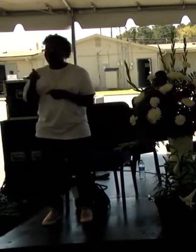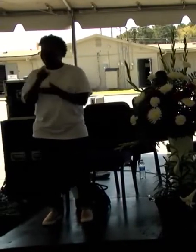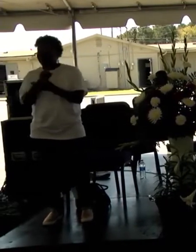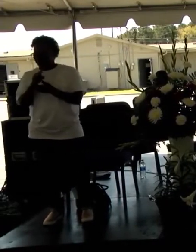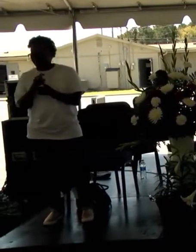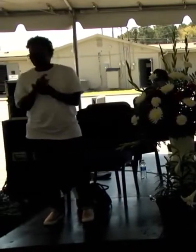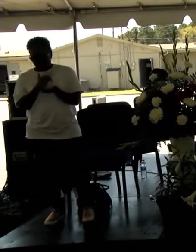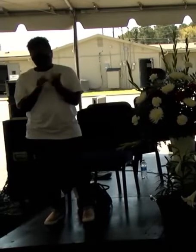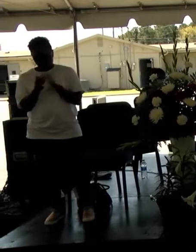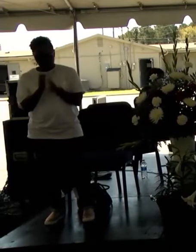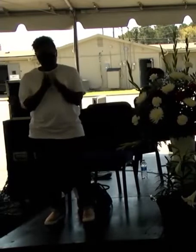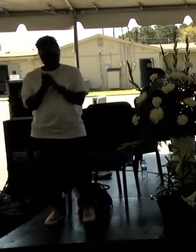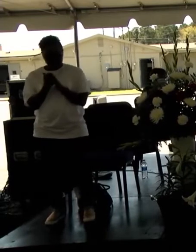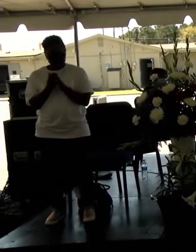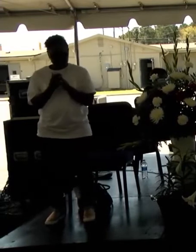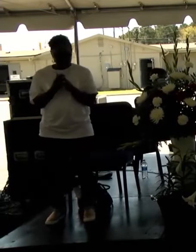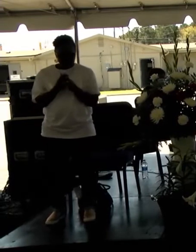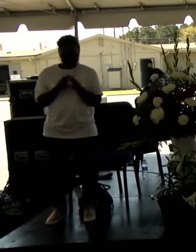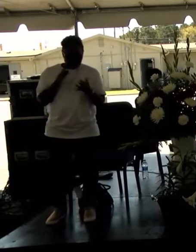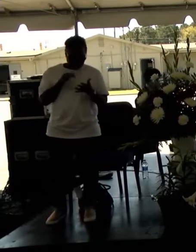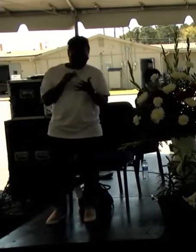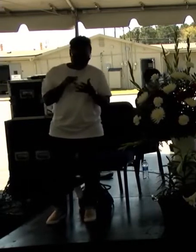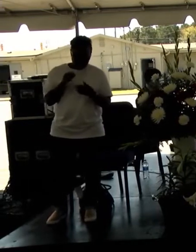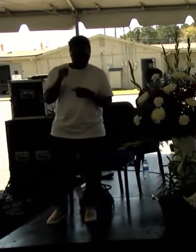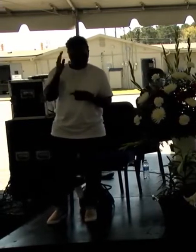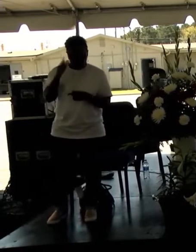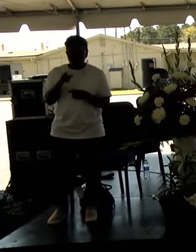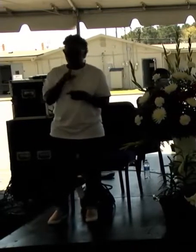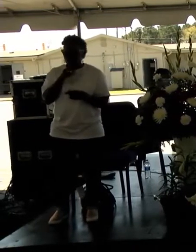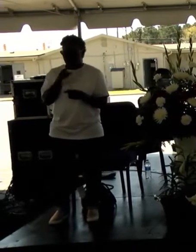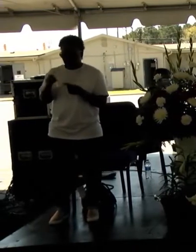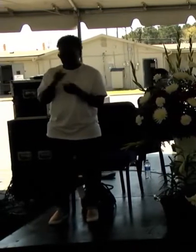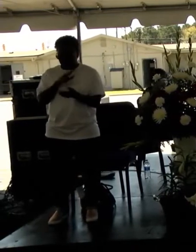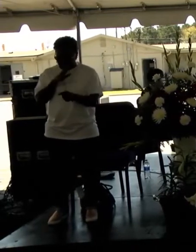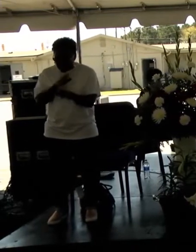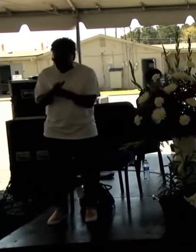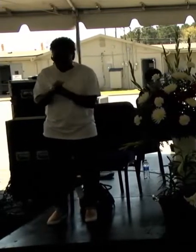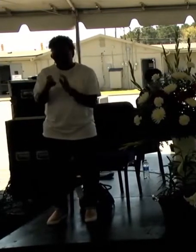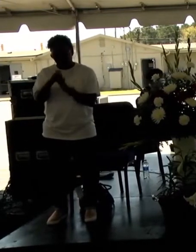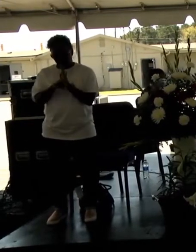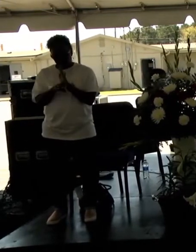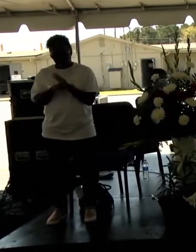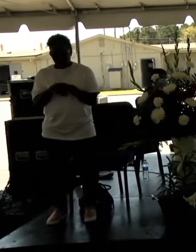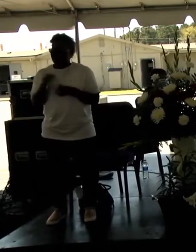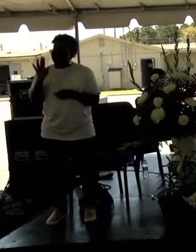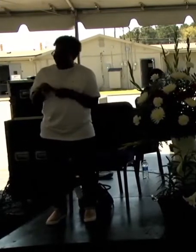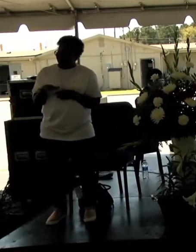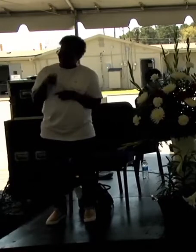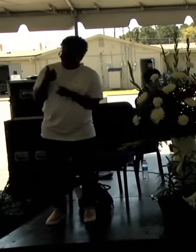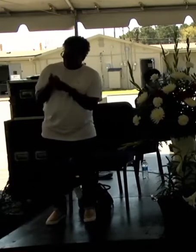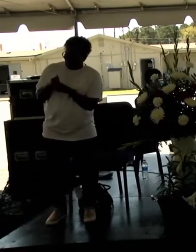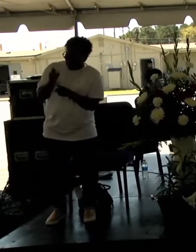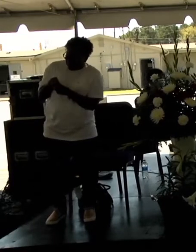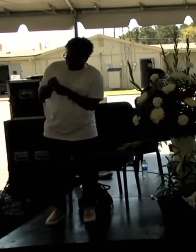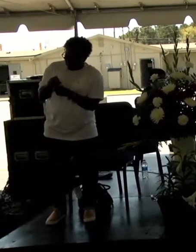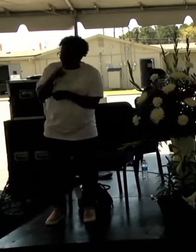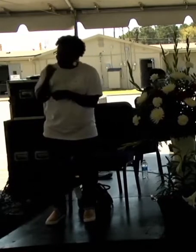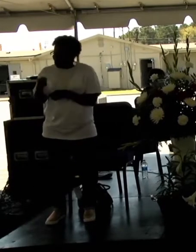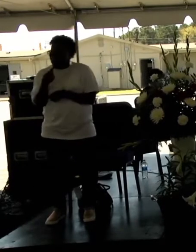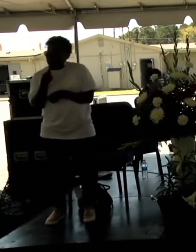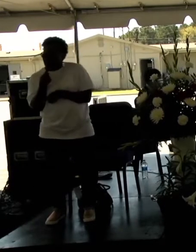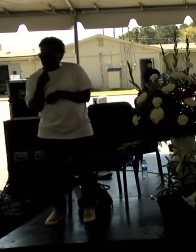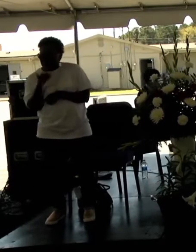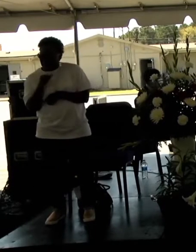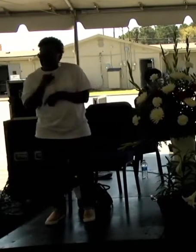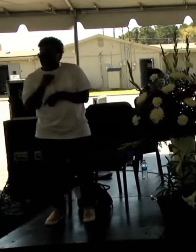this. Because I'm going to deal with this. I'm going to deal with this whole chapter. Even being conformable to his death. Now that's instigation. Because what you're saying